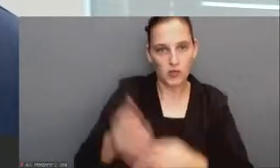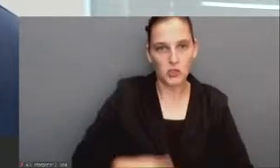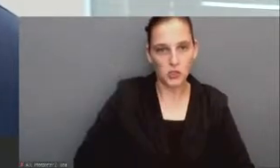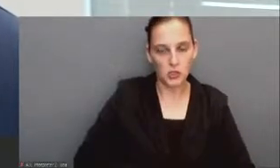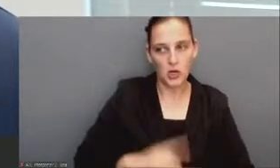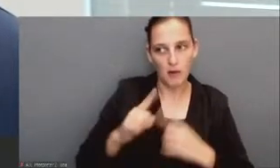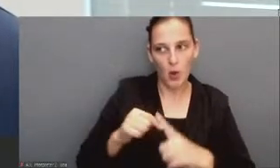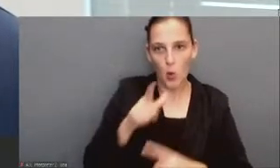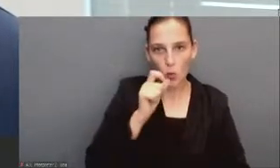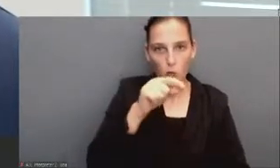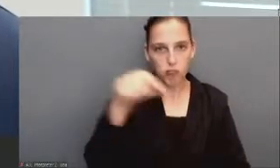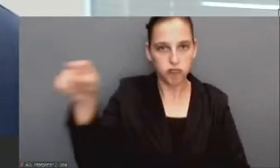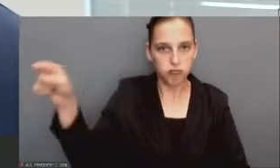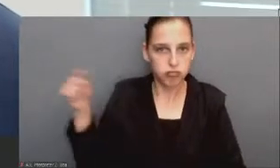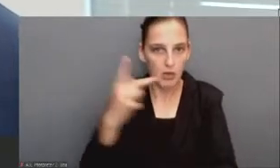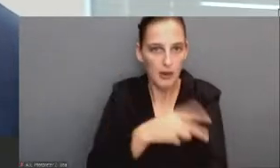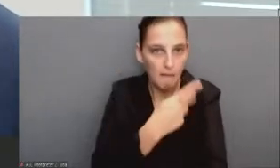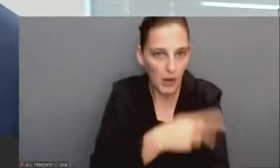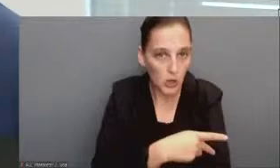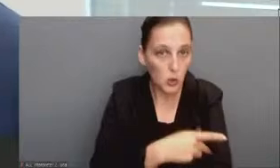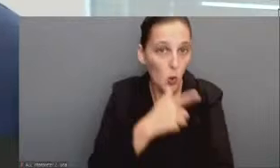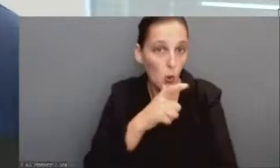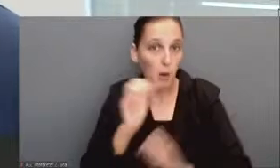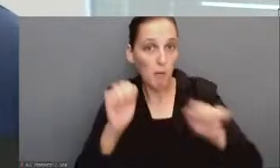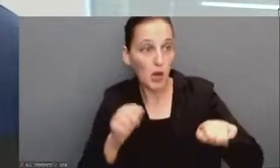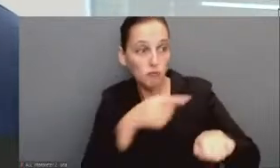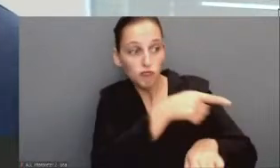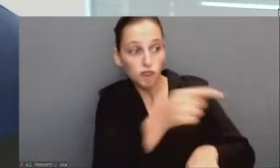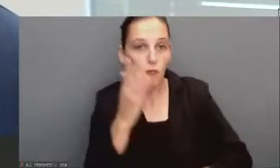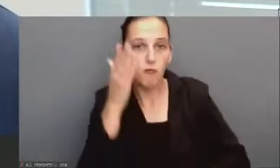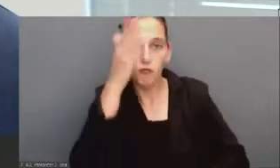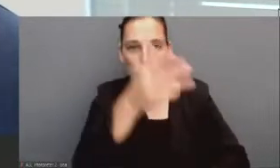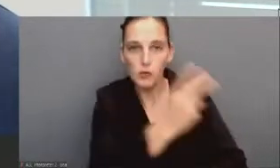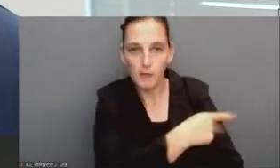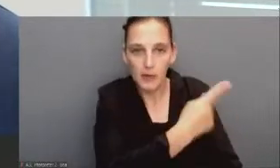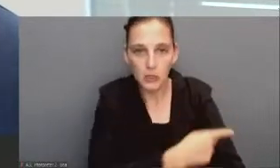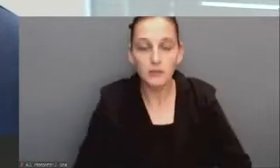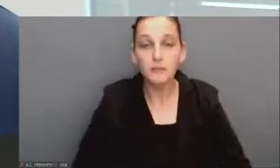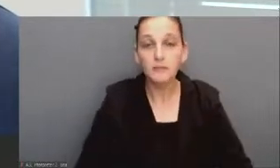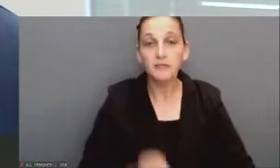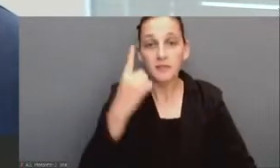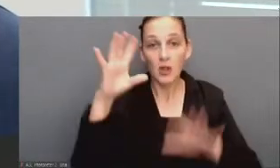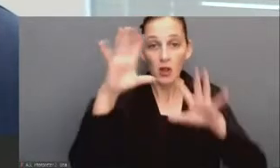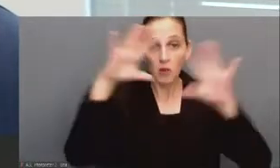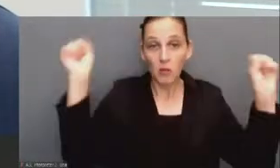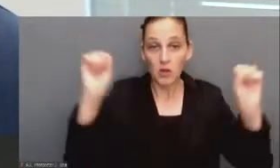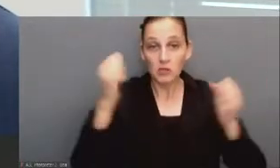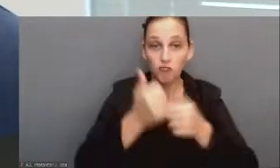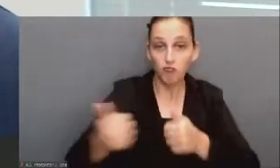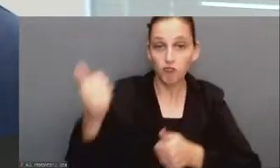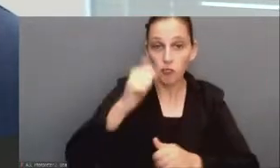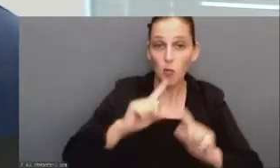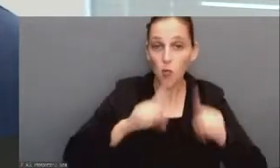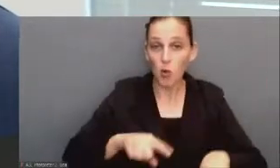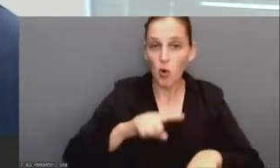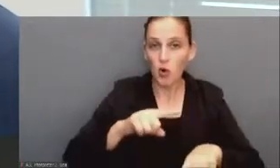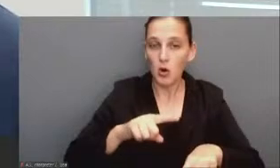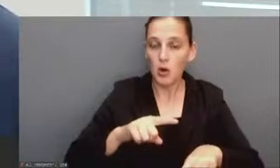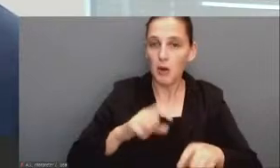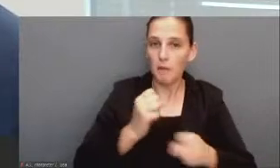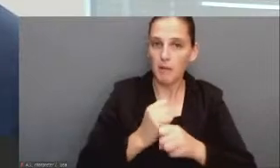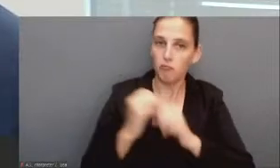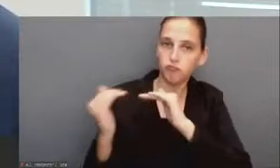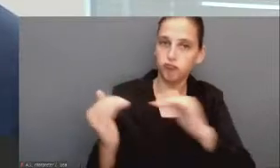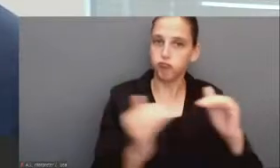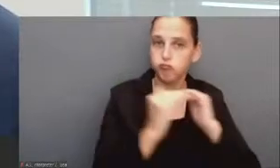are and who could be our patients. The president's executive order on ensuring an equitable pandemic response and recovery